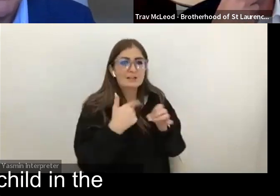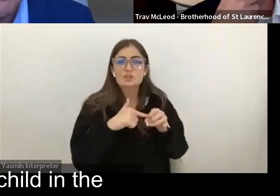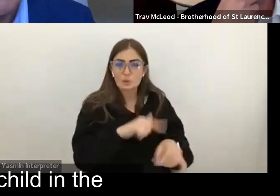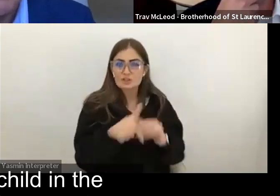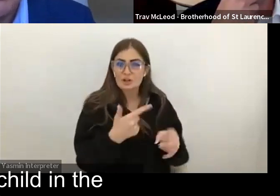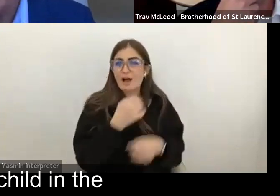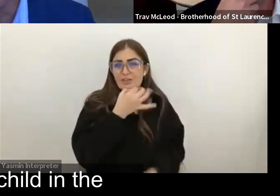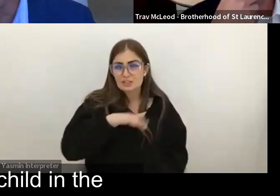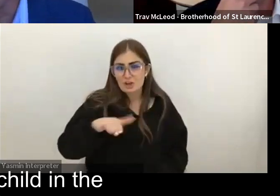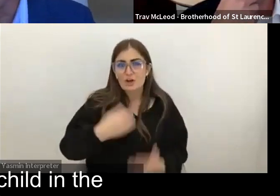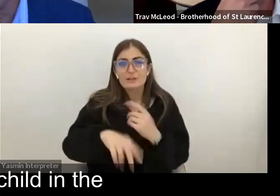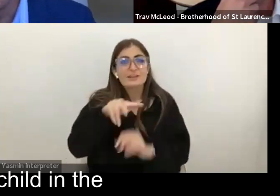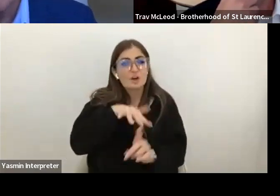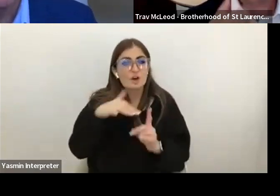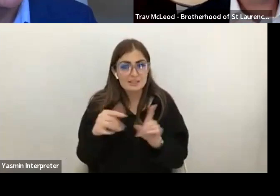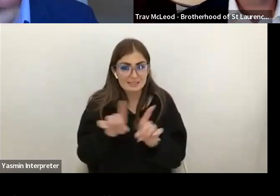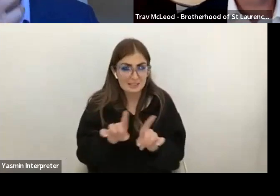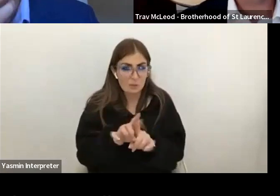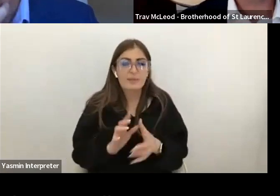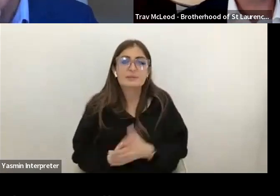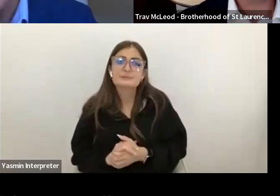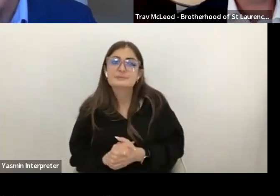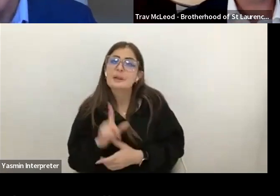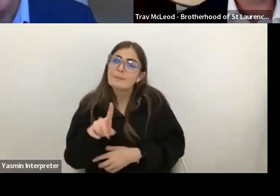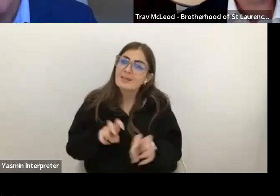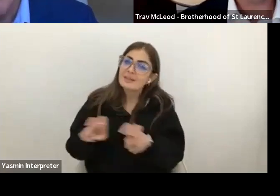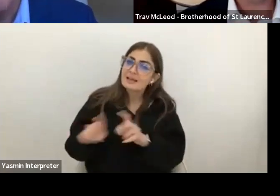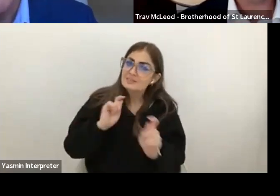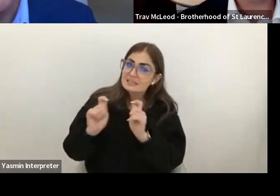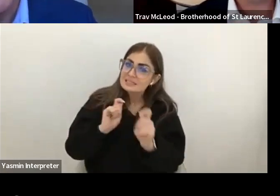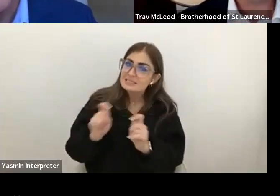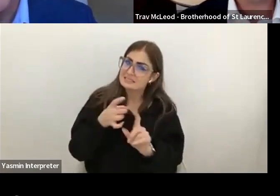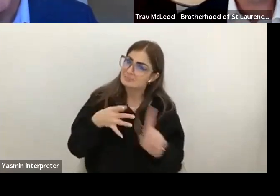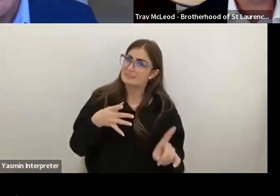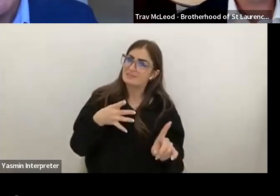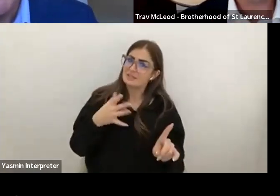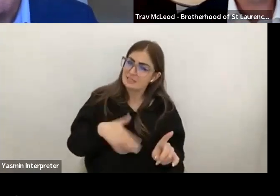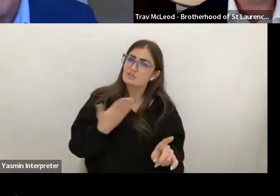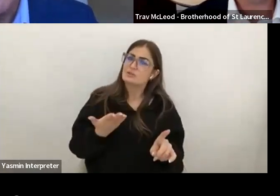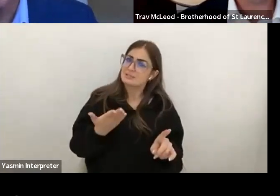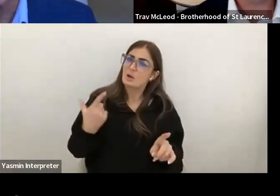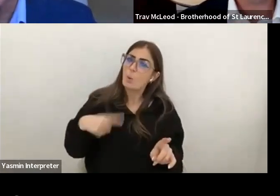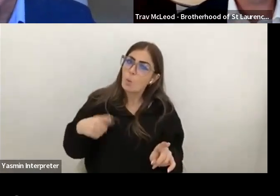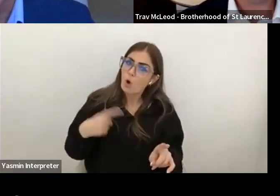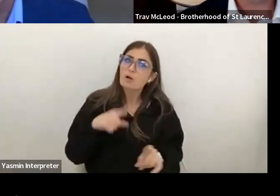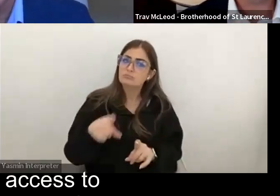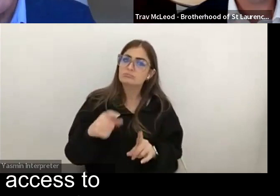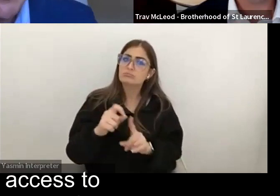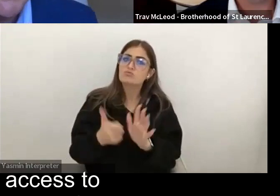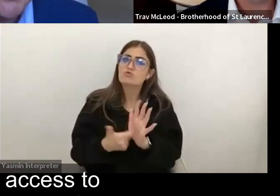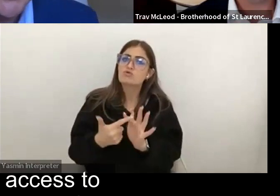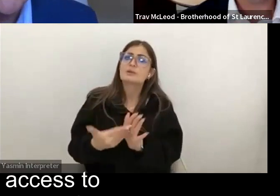child in the context of all these systems. But the activity test is a peculiar one because it sort of